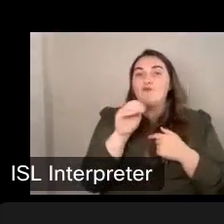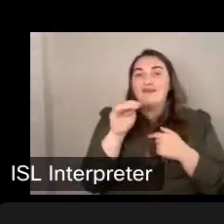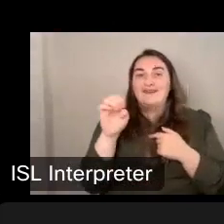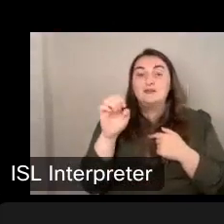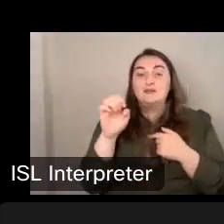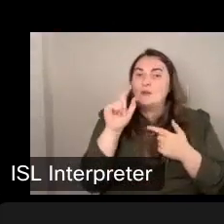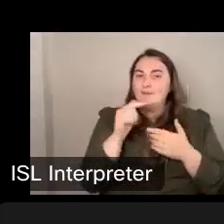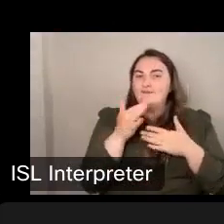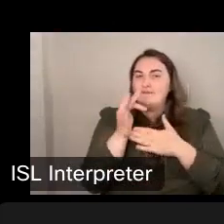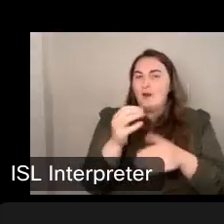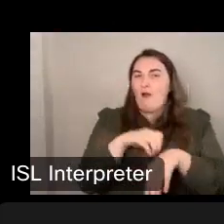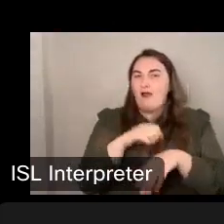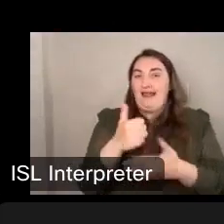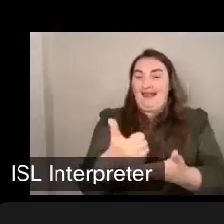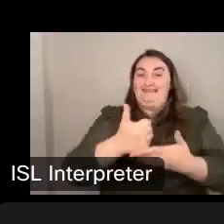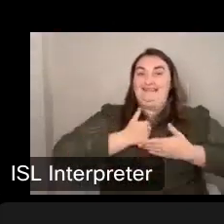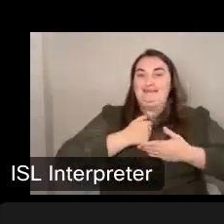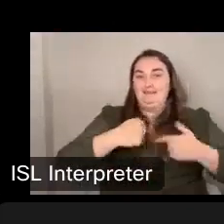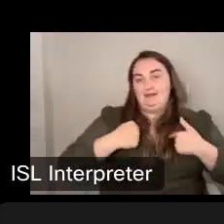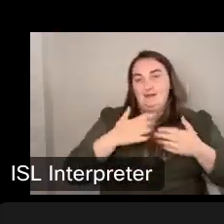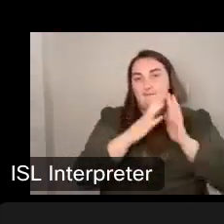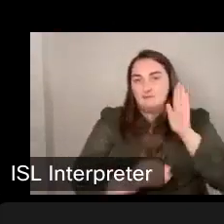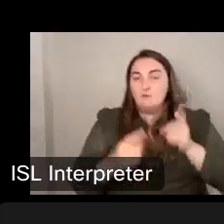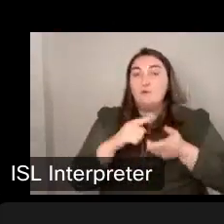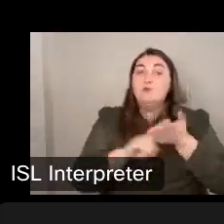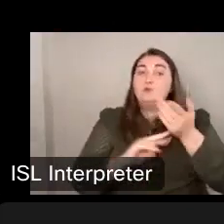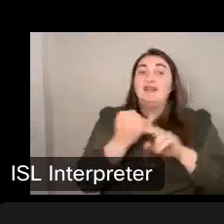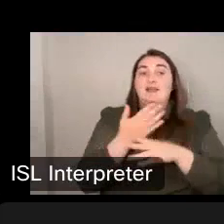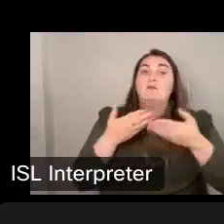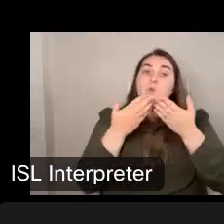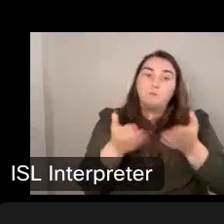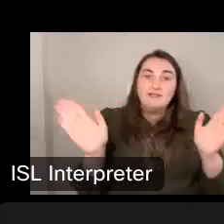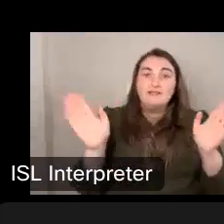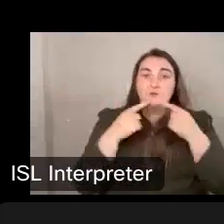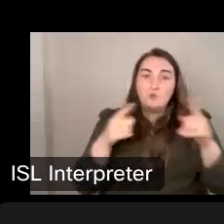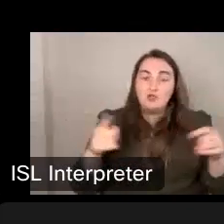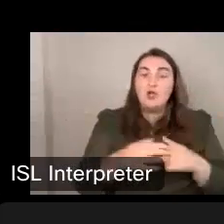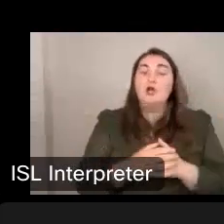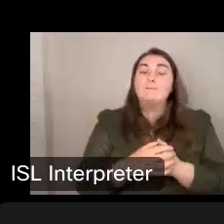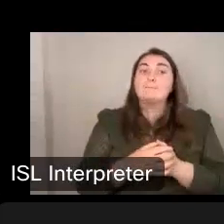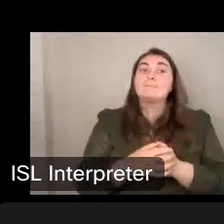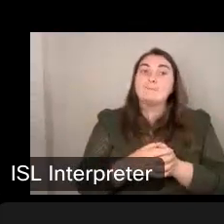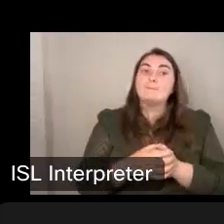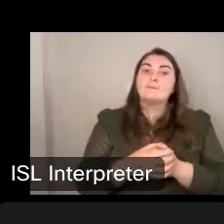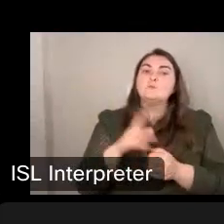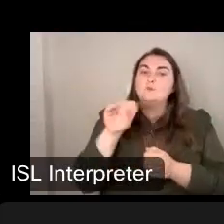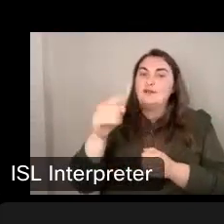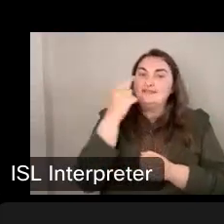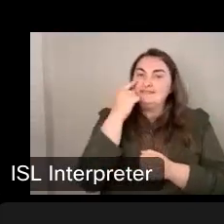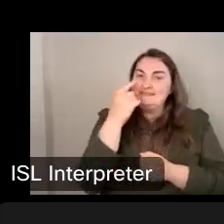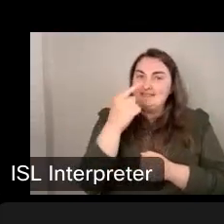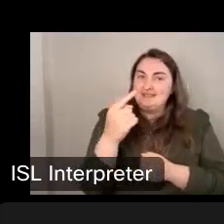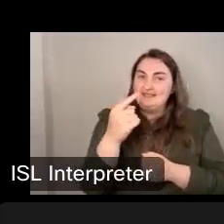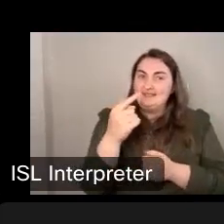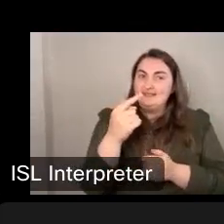model that we use in open disclosure. So really this, you can see the staff